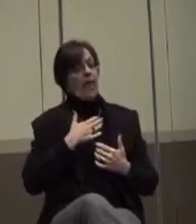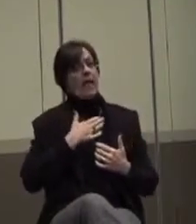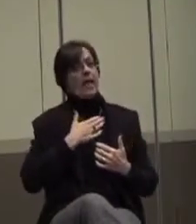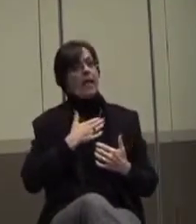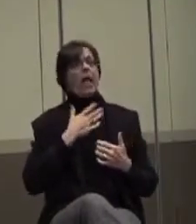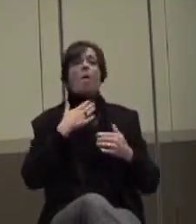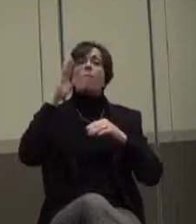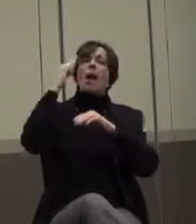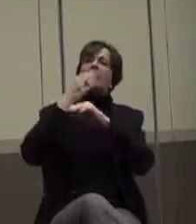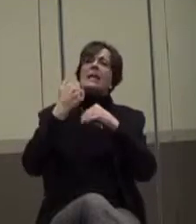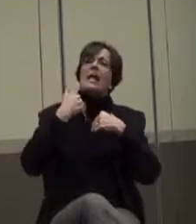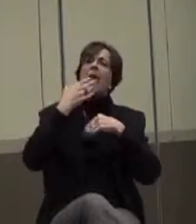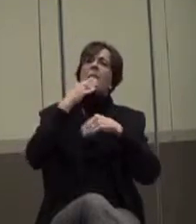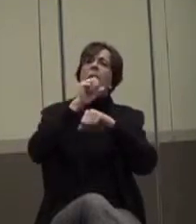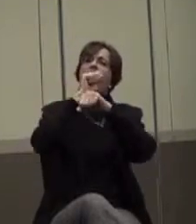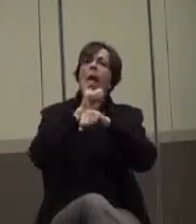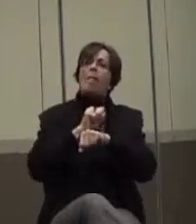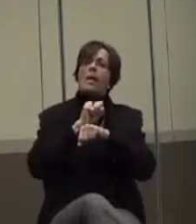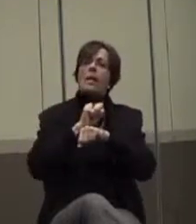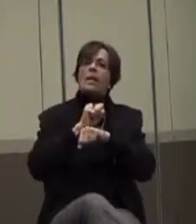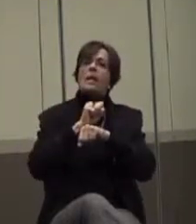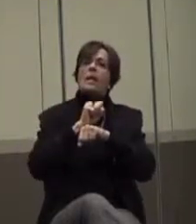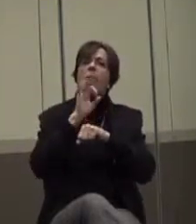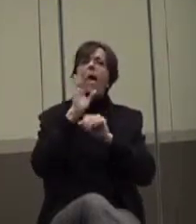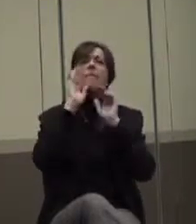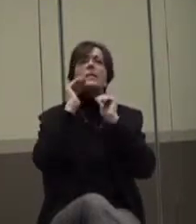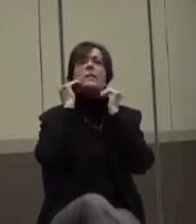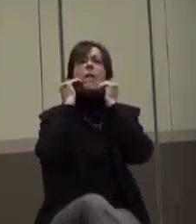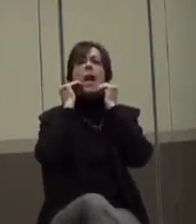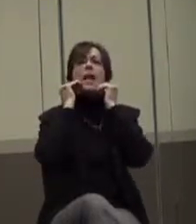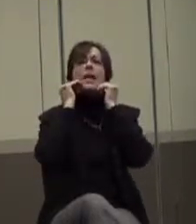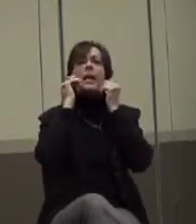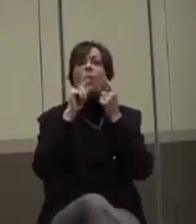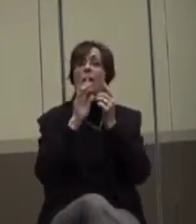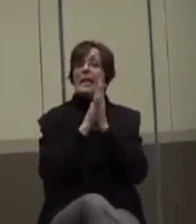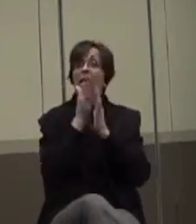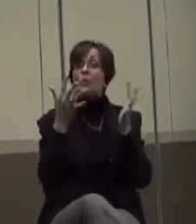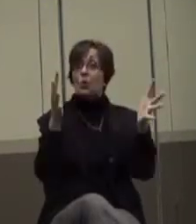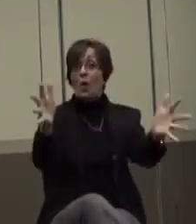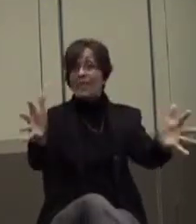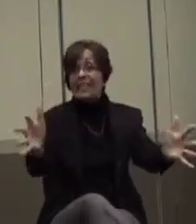My son had a bad habit of smiling when he would get nervous.